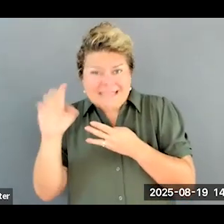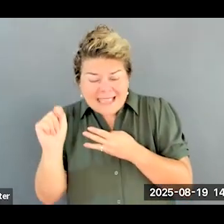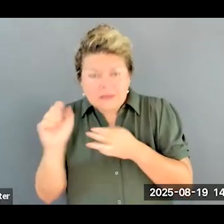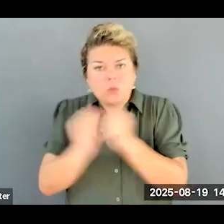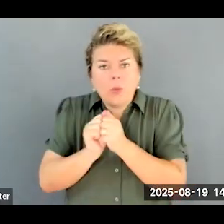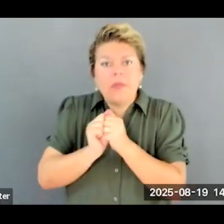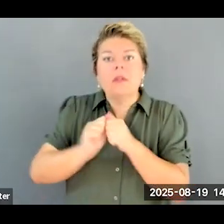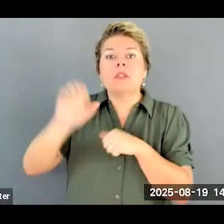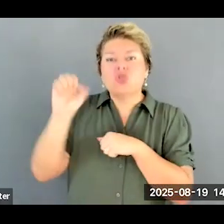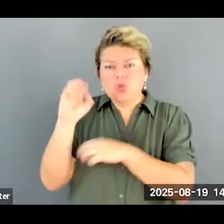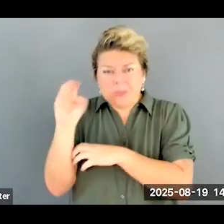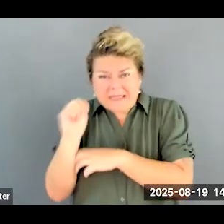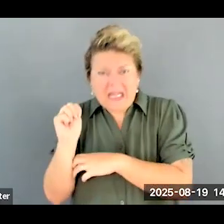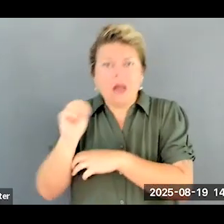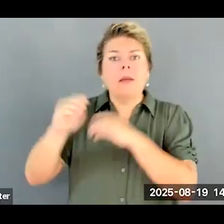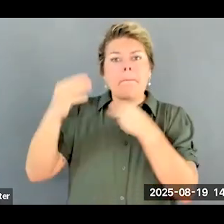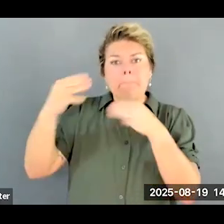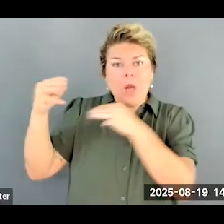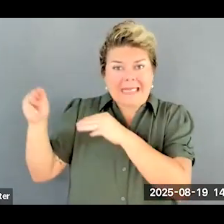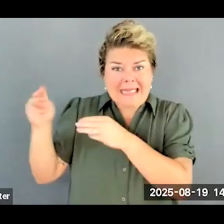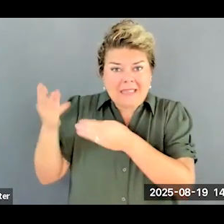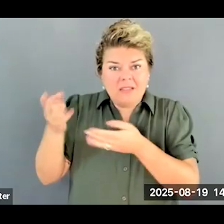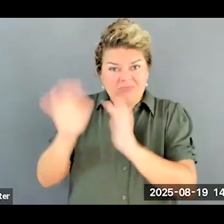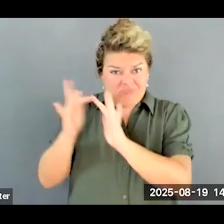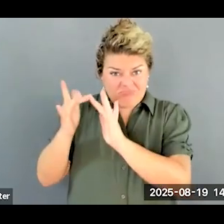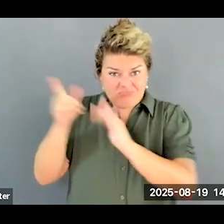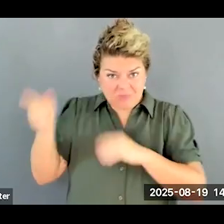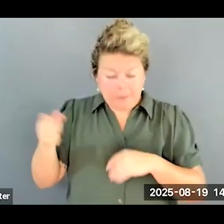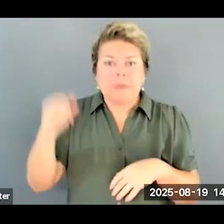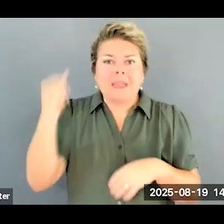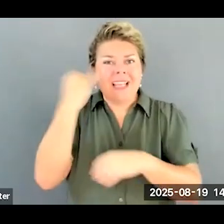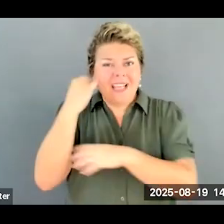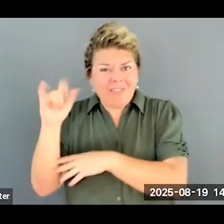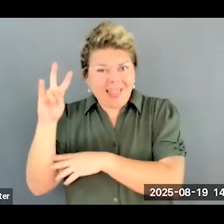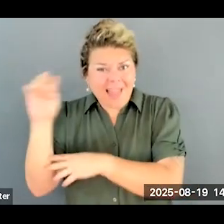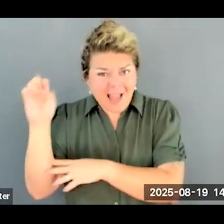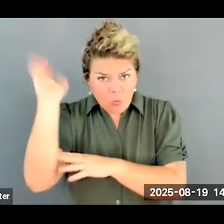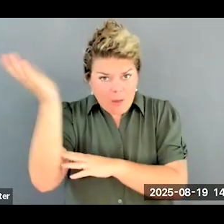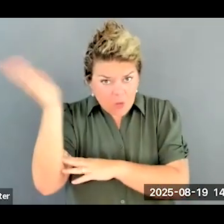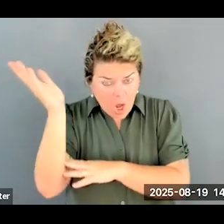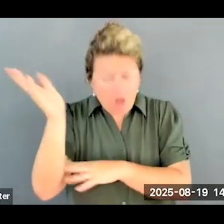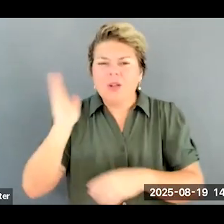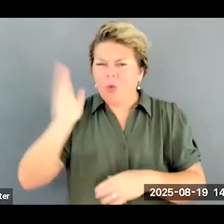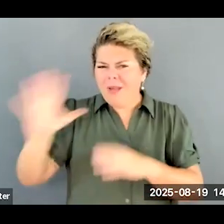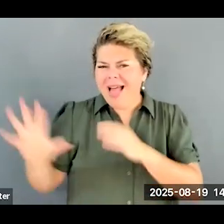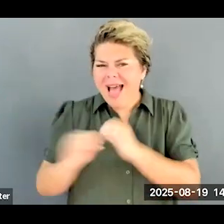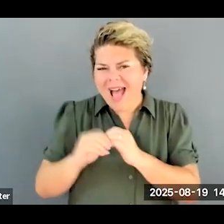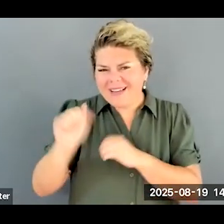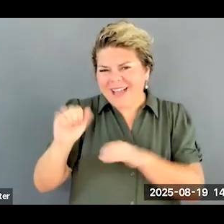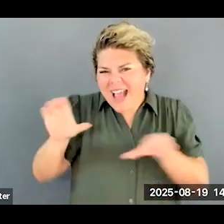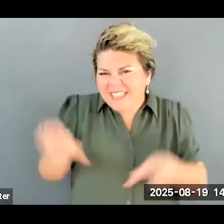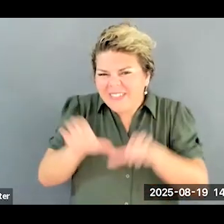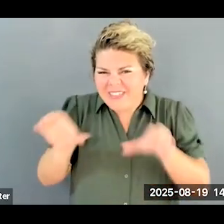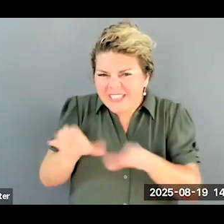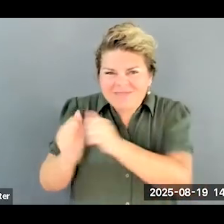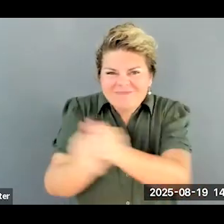marketing materials. If this were a live webinar, we would be doing an alt text interactive activity. But for learning